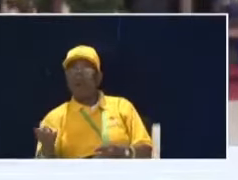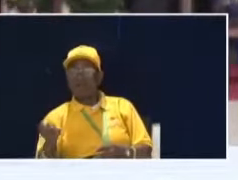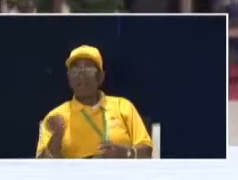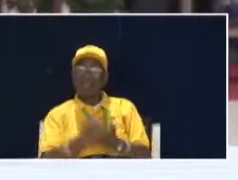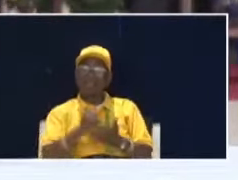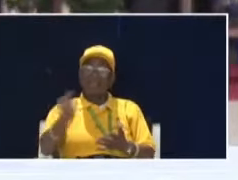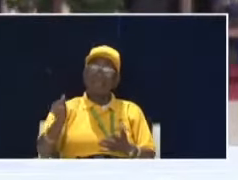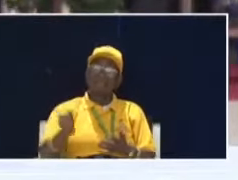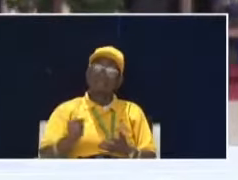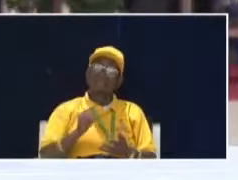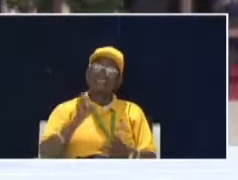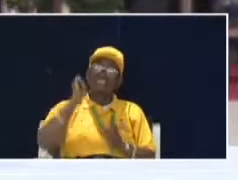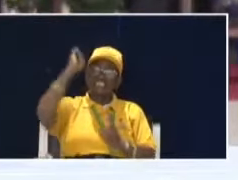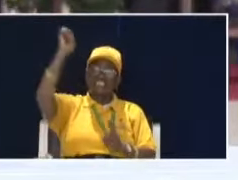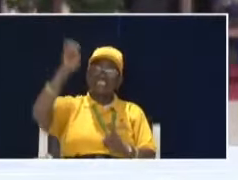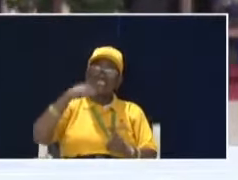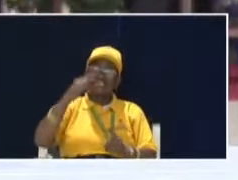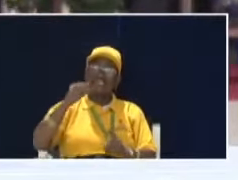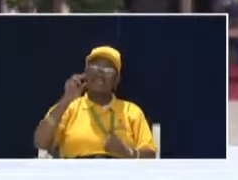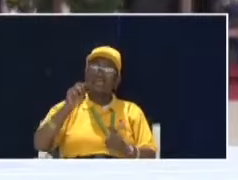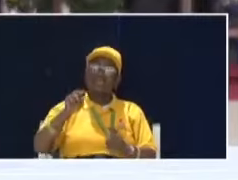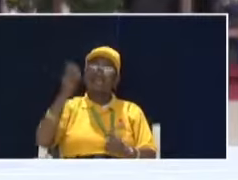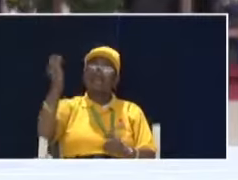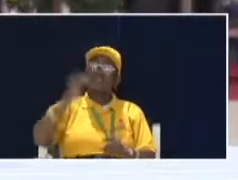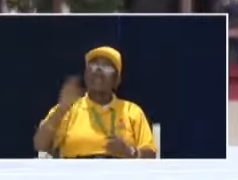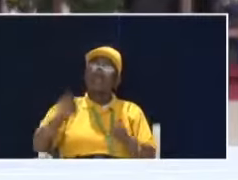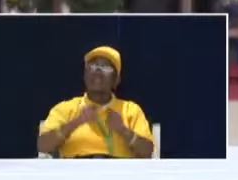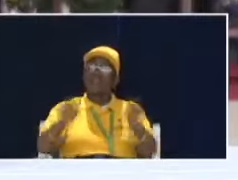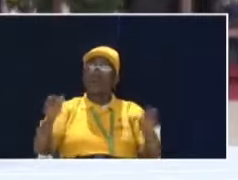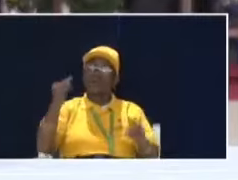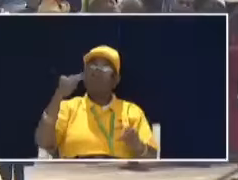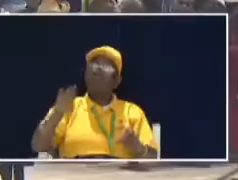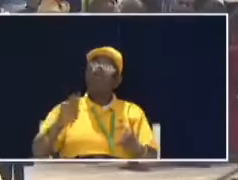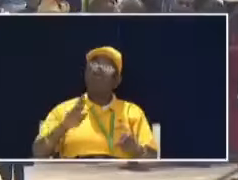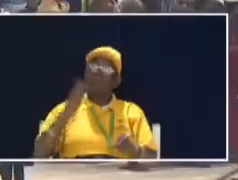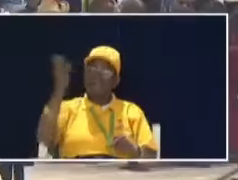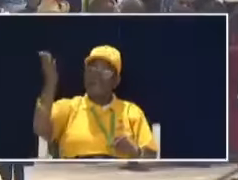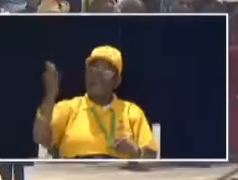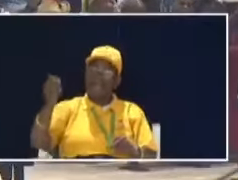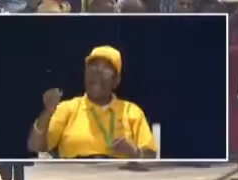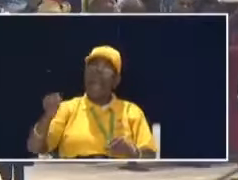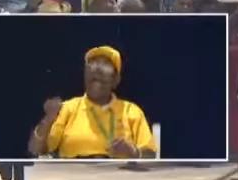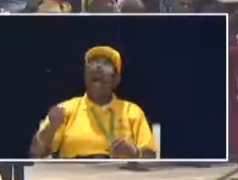He said, there is none of their weapons fashioned against you that will prosper.